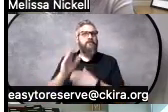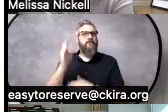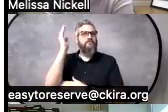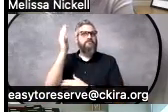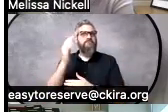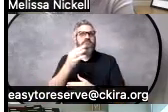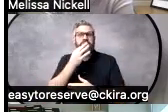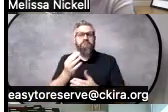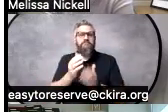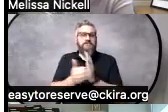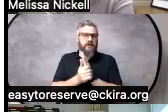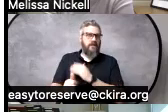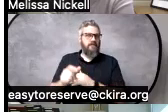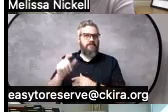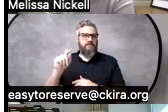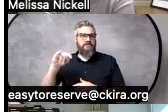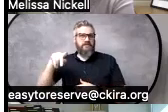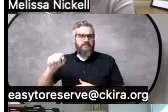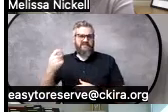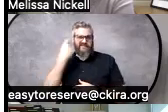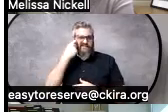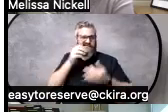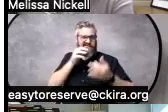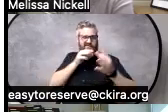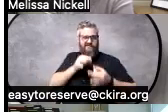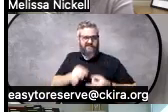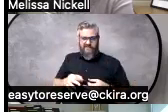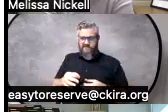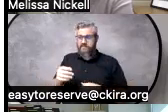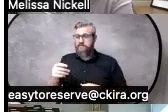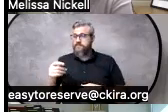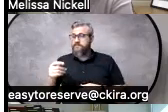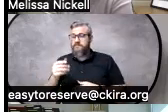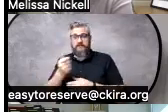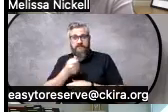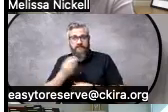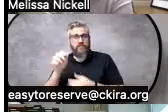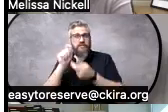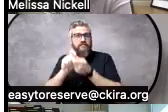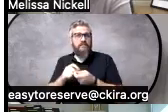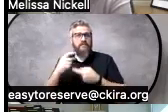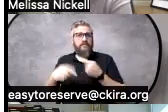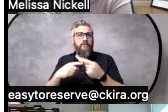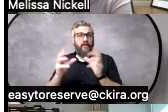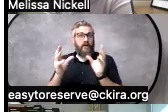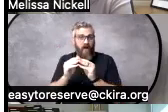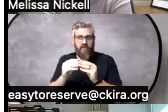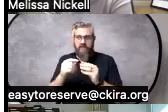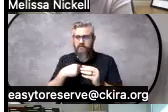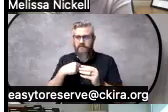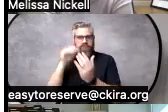that Dr. Rice just spoke about. So I've dropped a few details about the conference on the screen